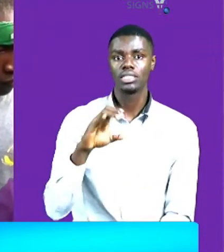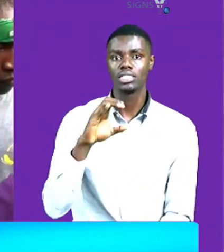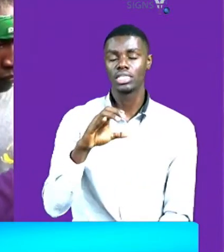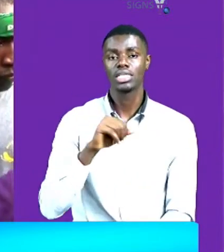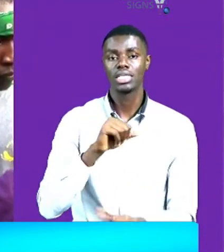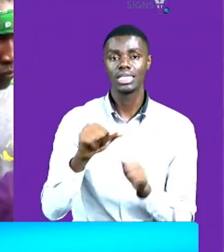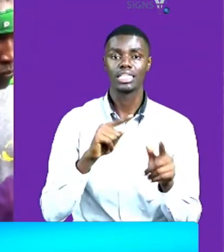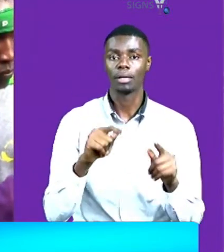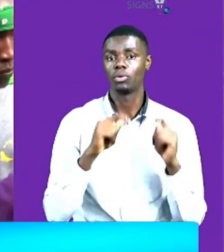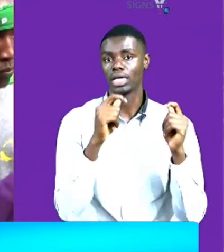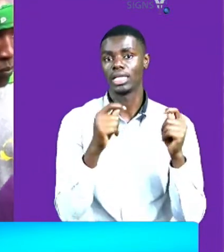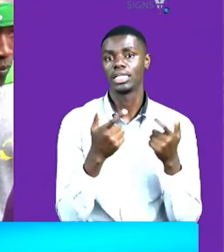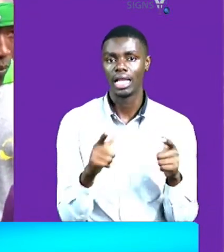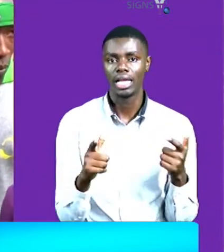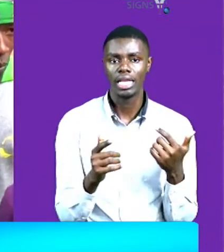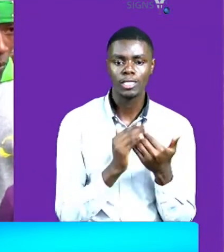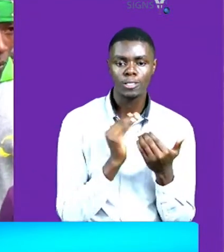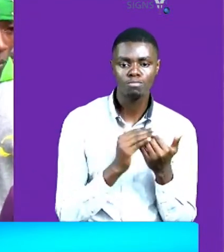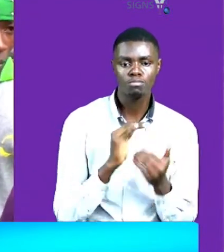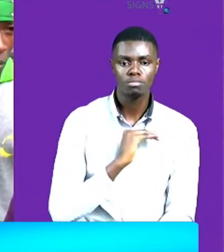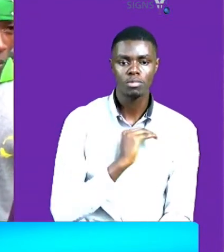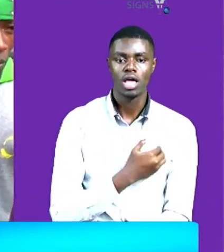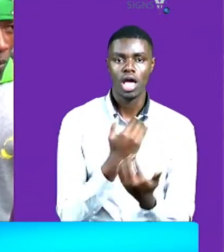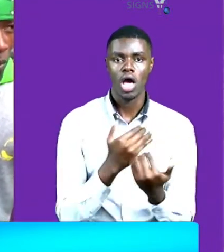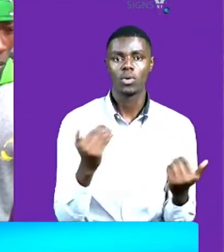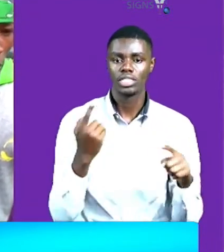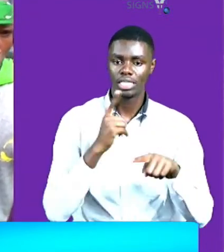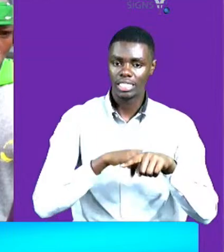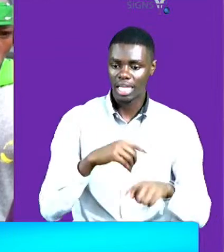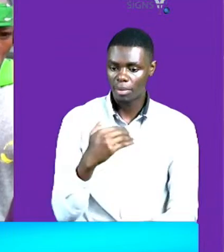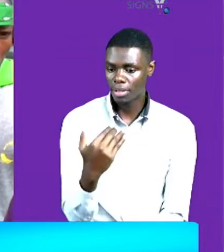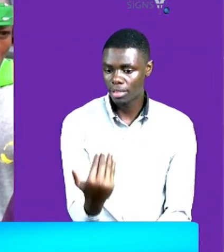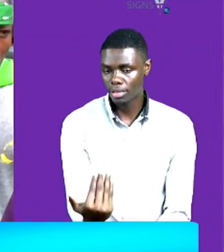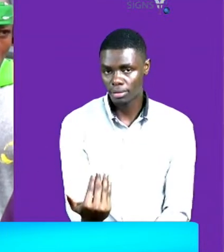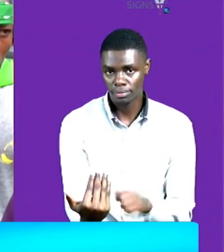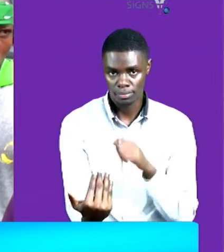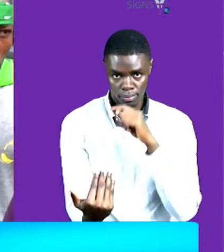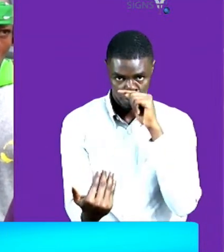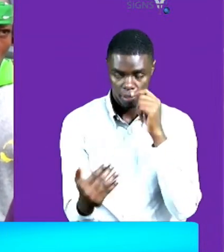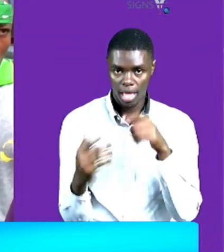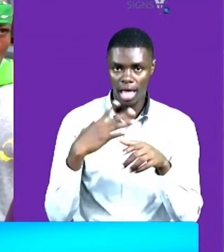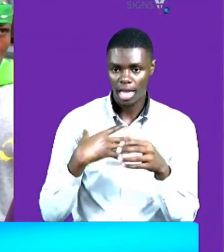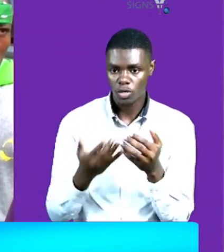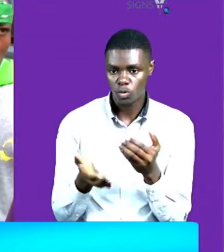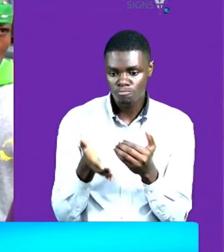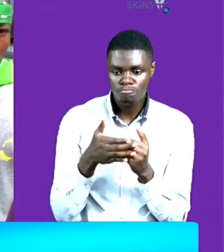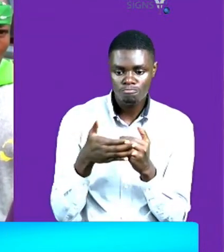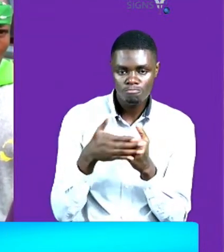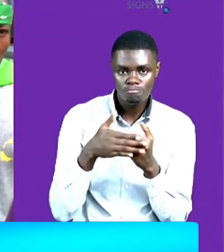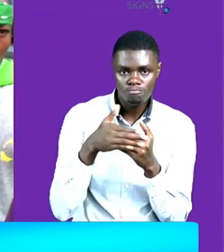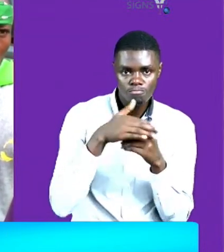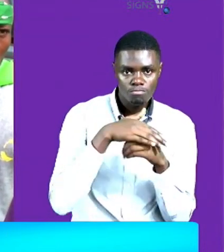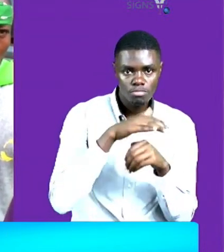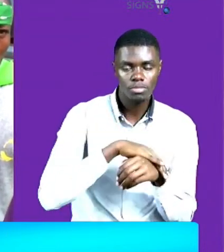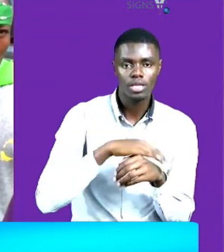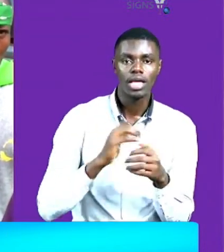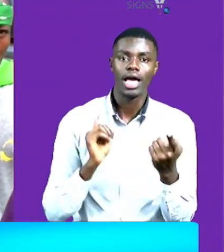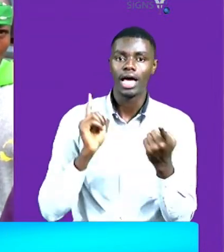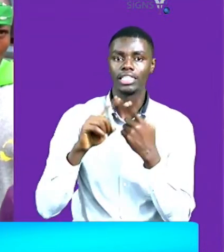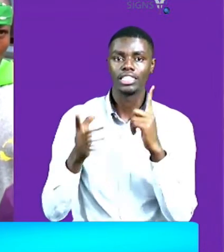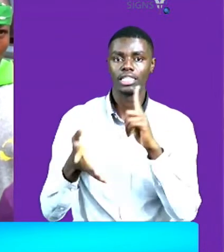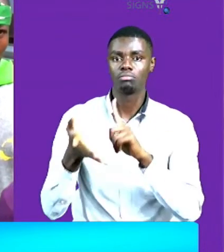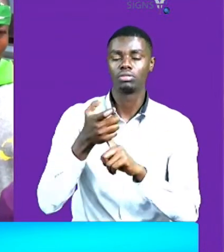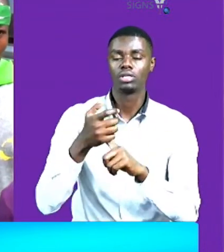So let's nurture our kids from the time they are little, to we mold them mpaka penye wamefika, so that you support your